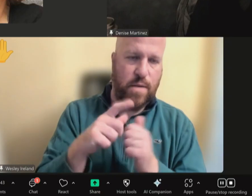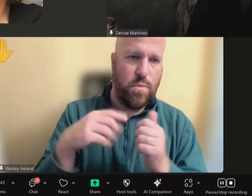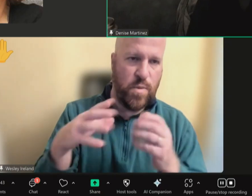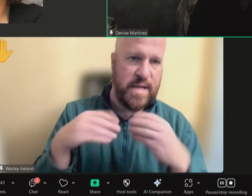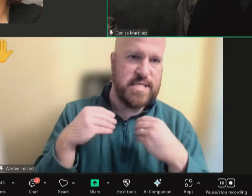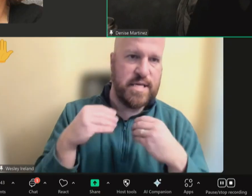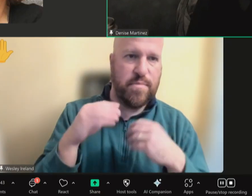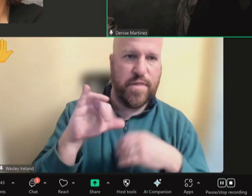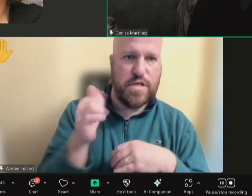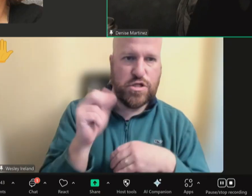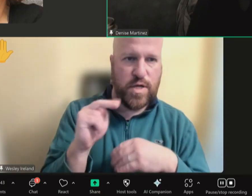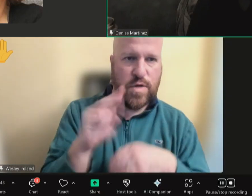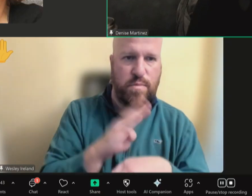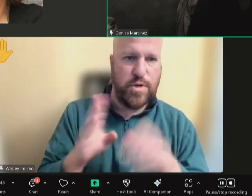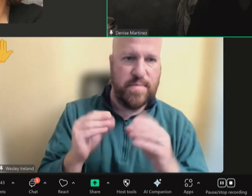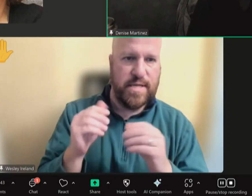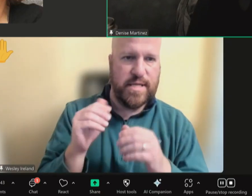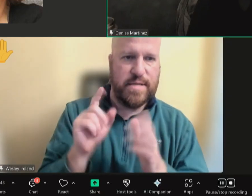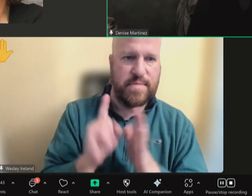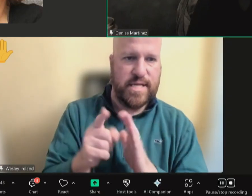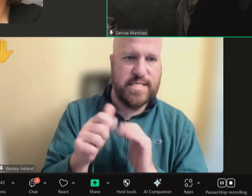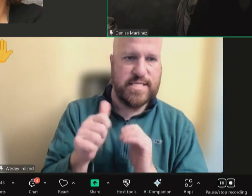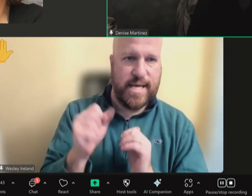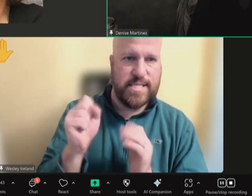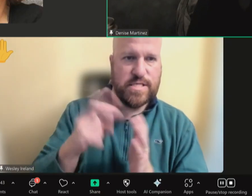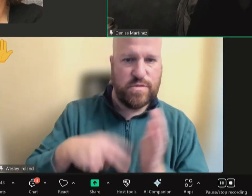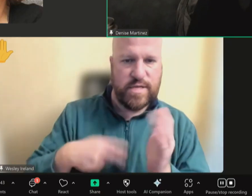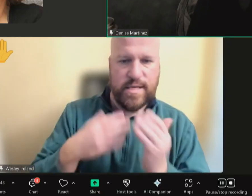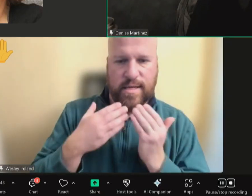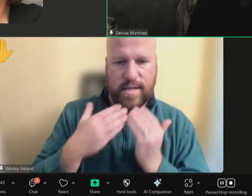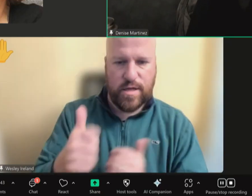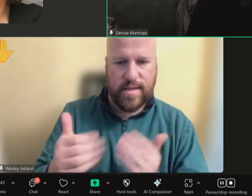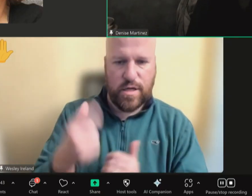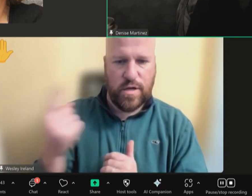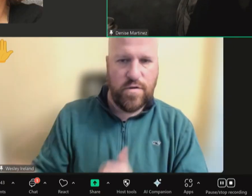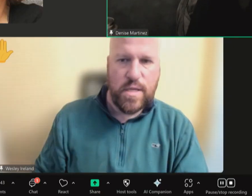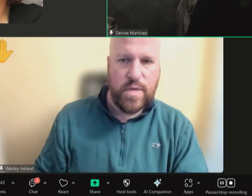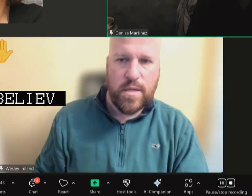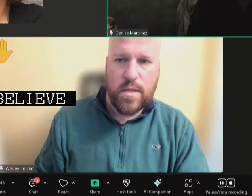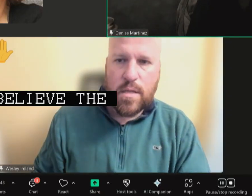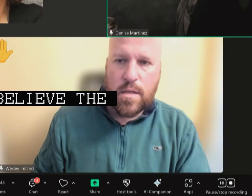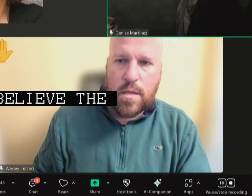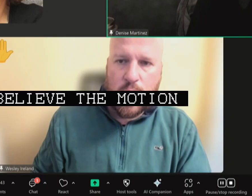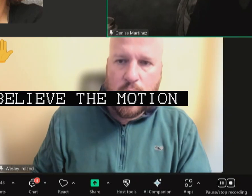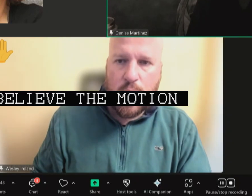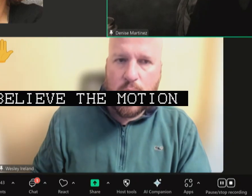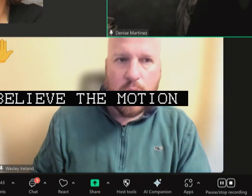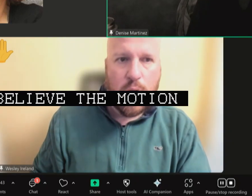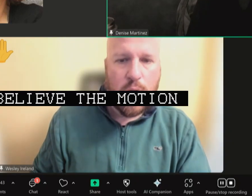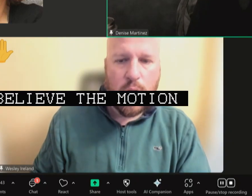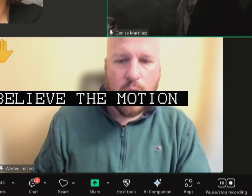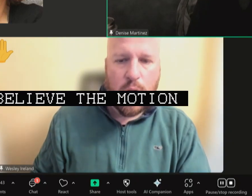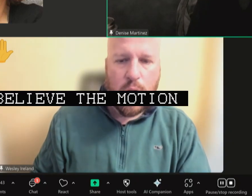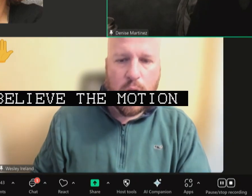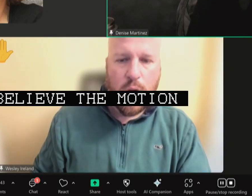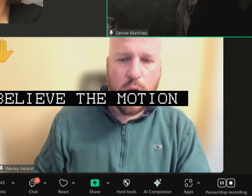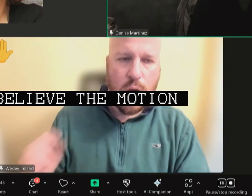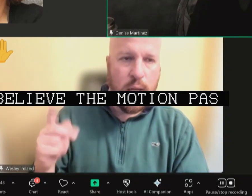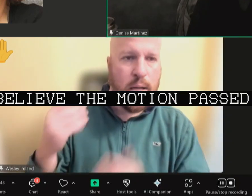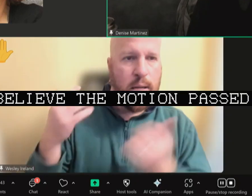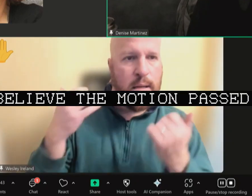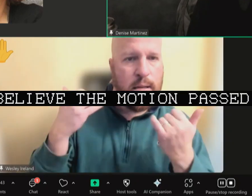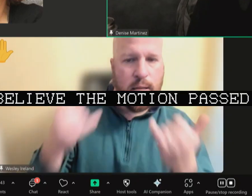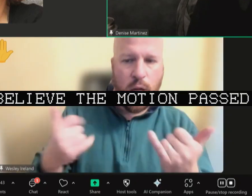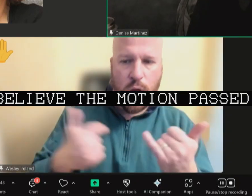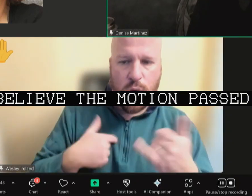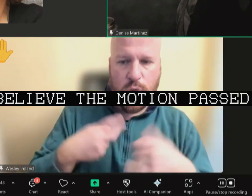I believe the motion is passed. We'll accept the January meeting minutes as read